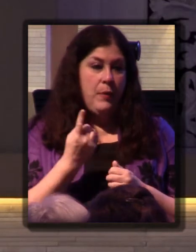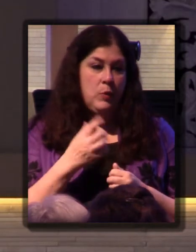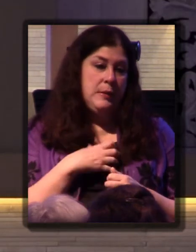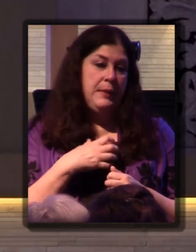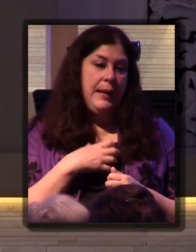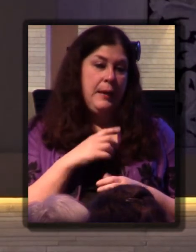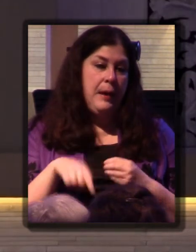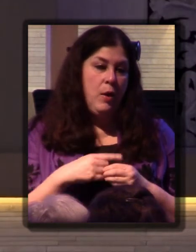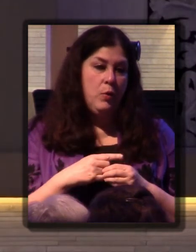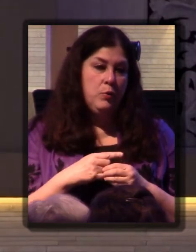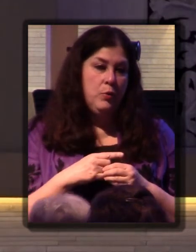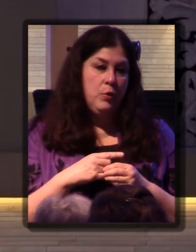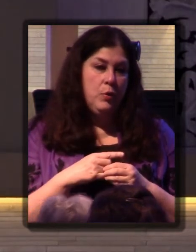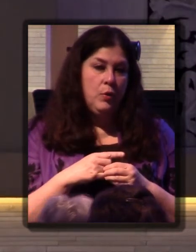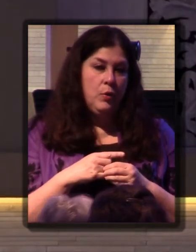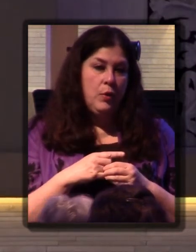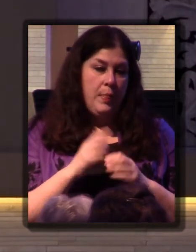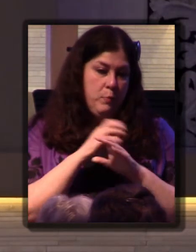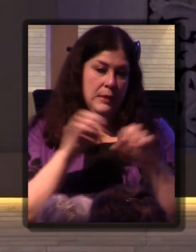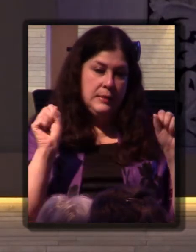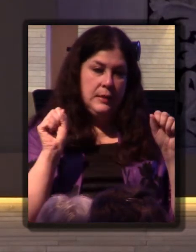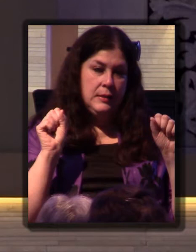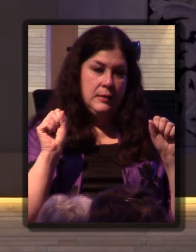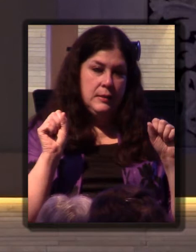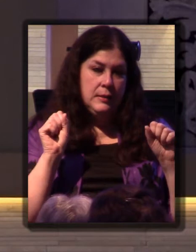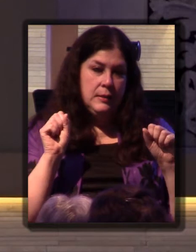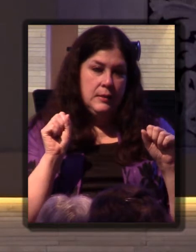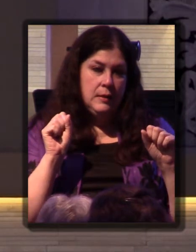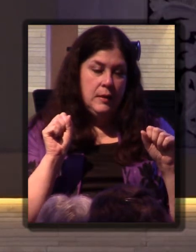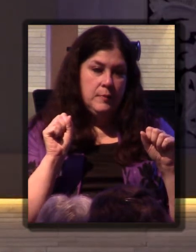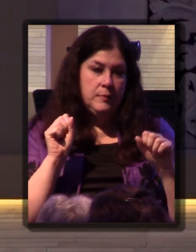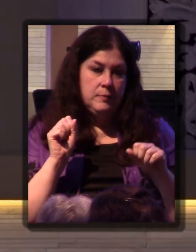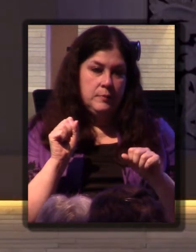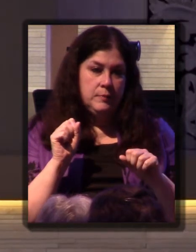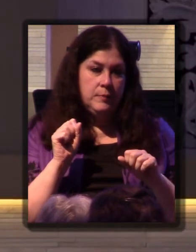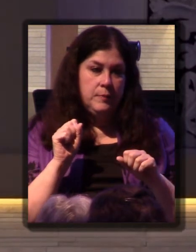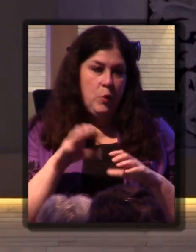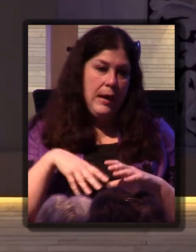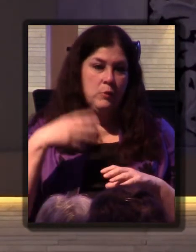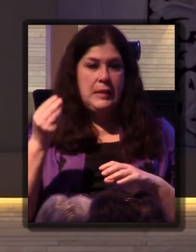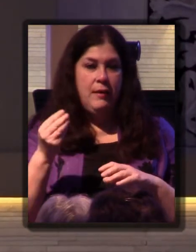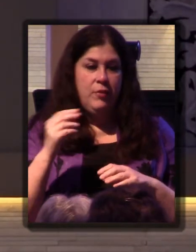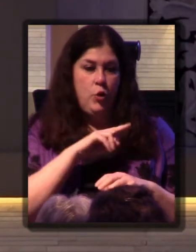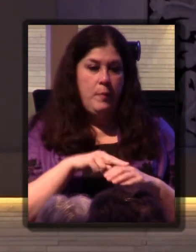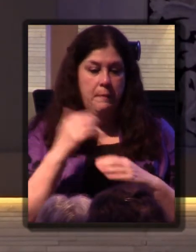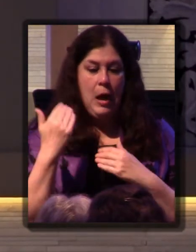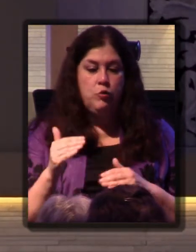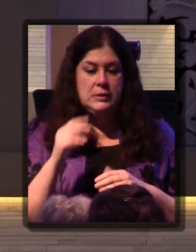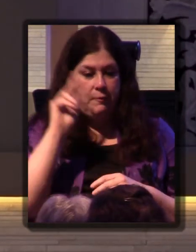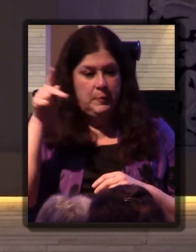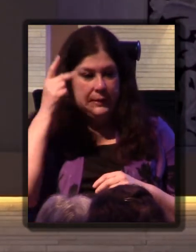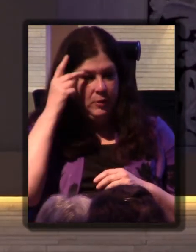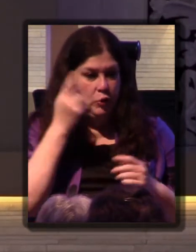So everybody was complaining about the president, our president, stepping outside of the normal boundaries